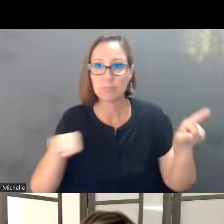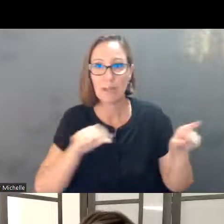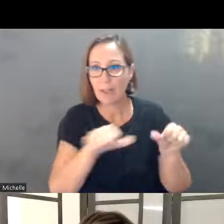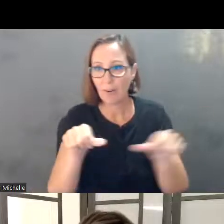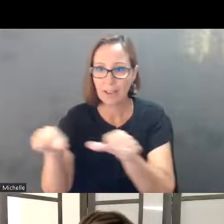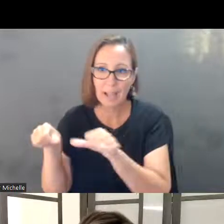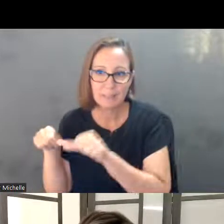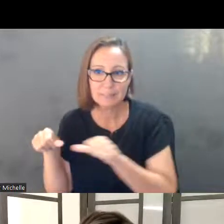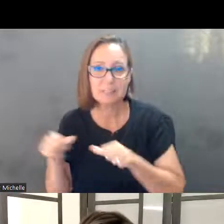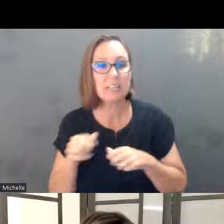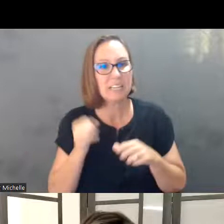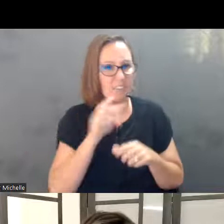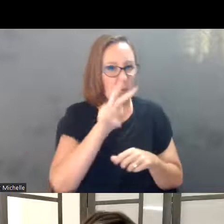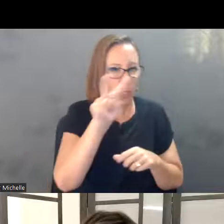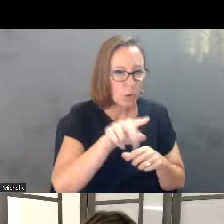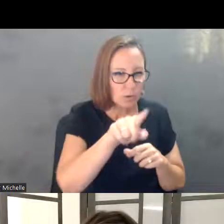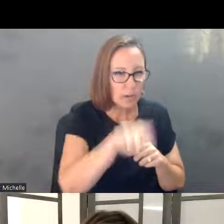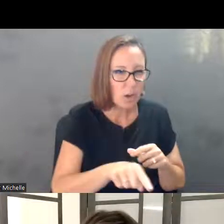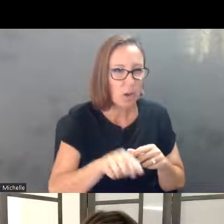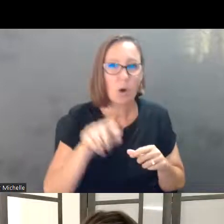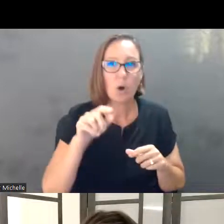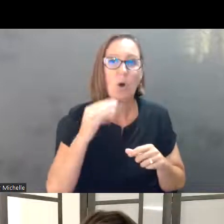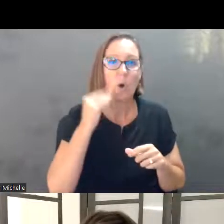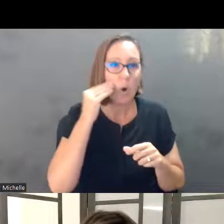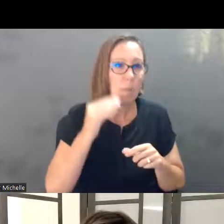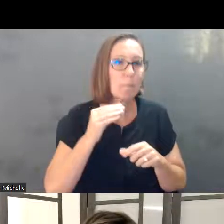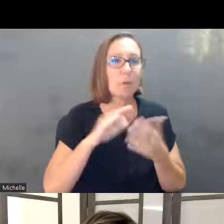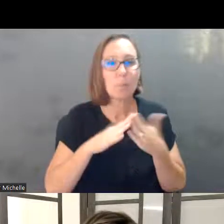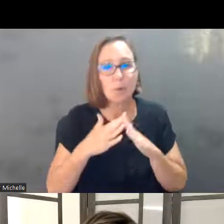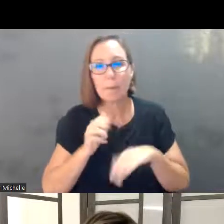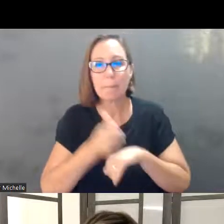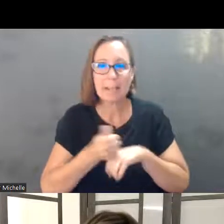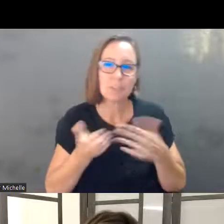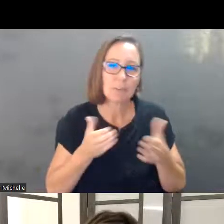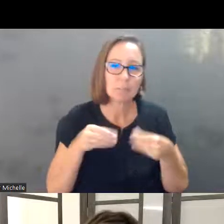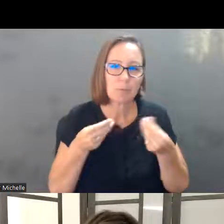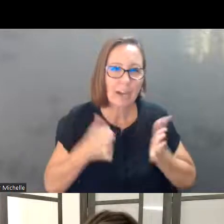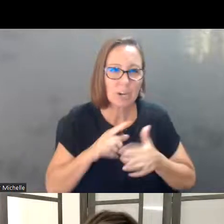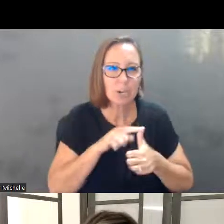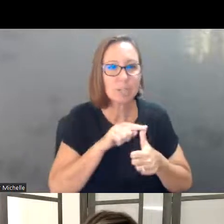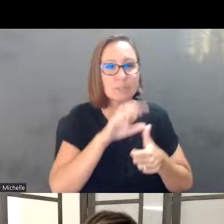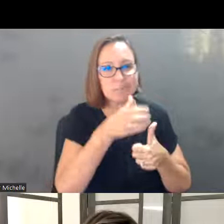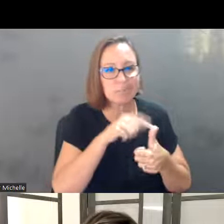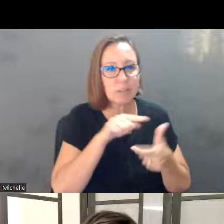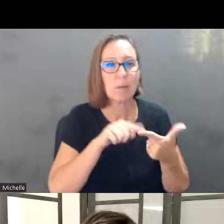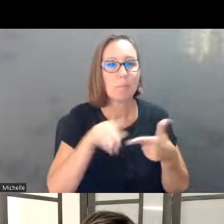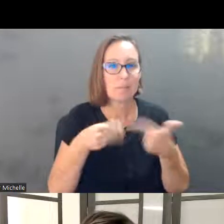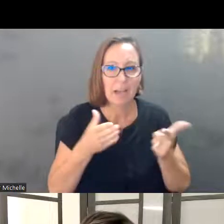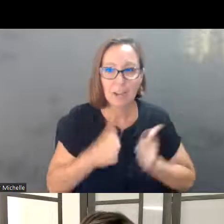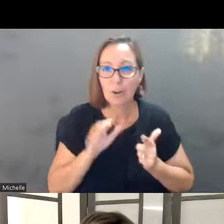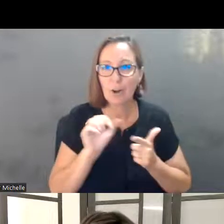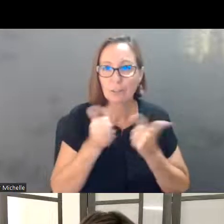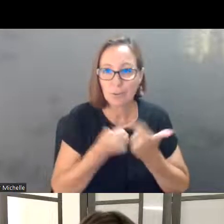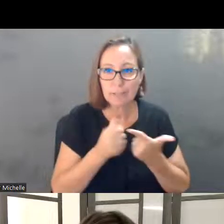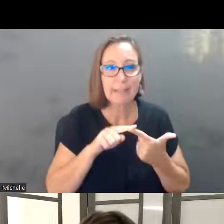at the screen here, we heard from home and community-based service providers. We heard from provider associations, We